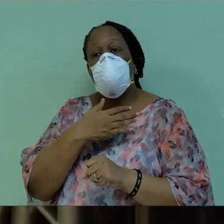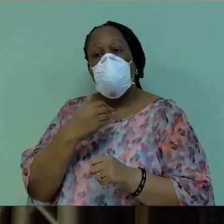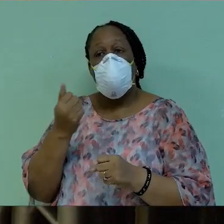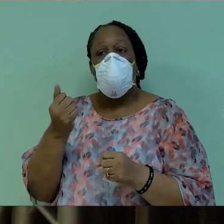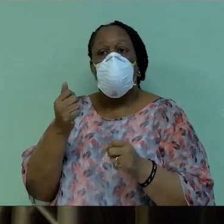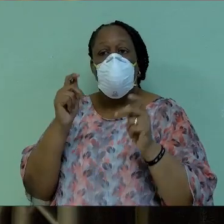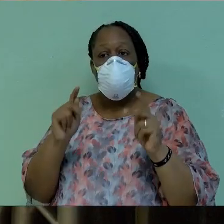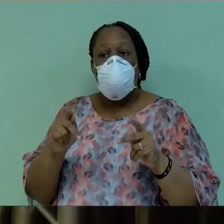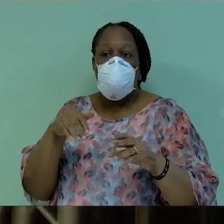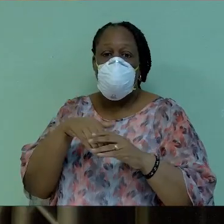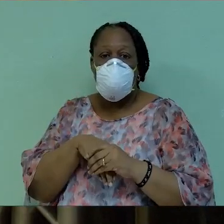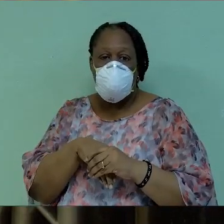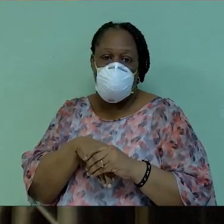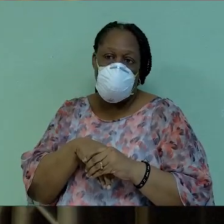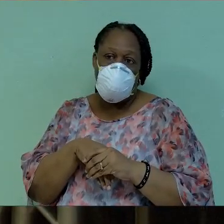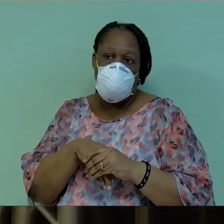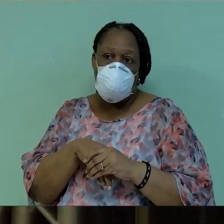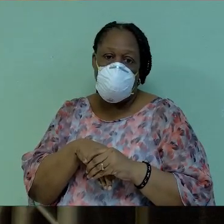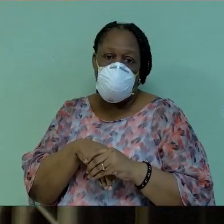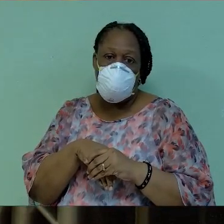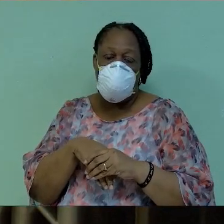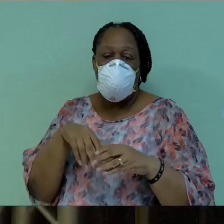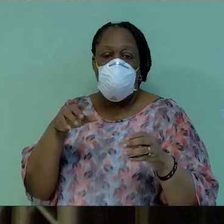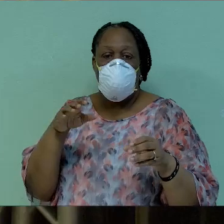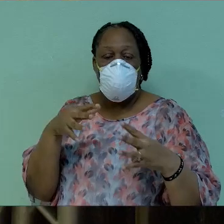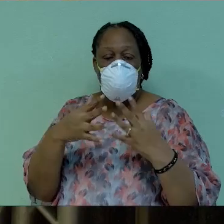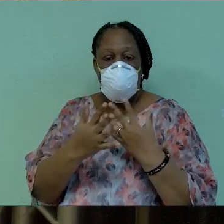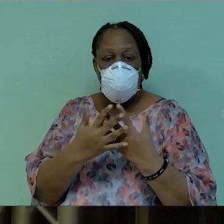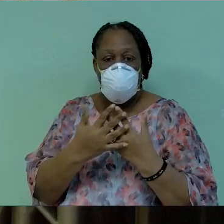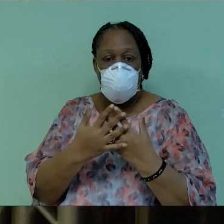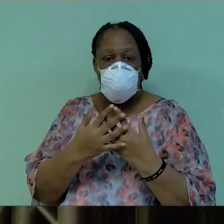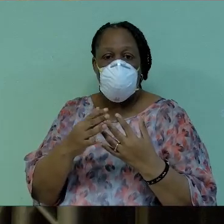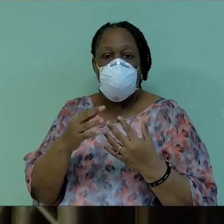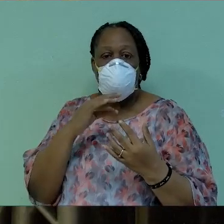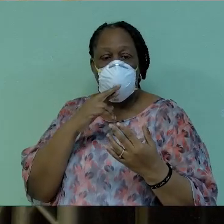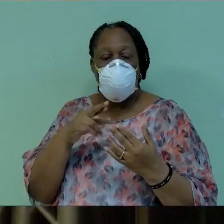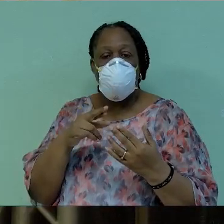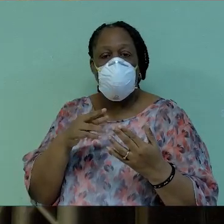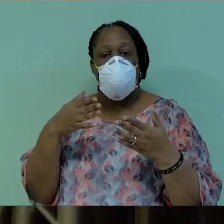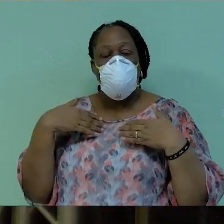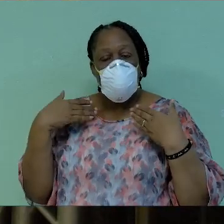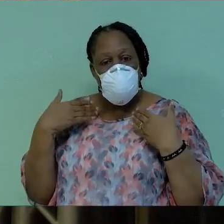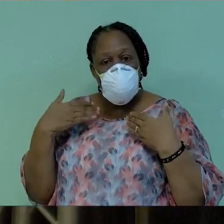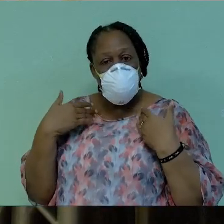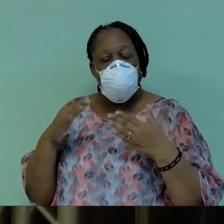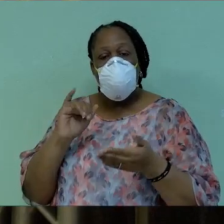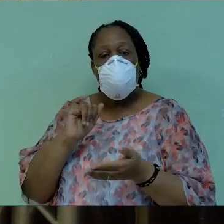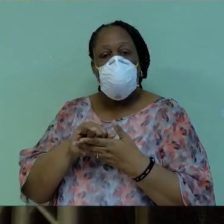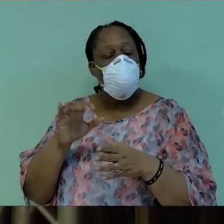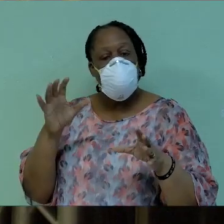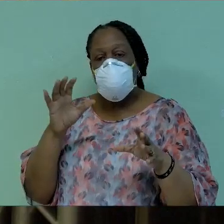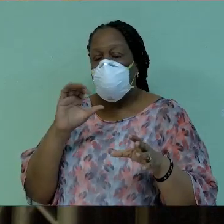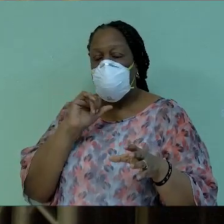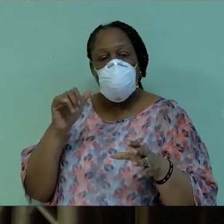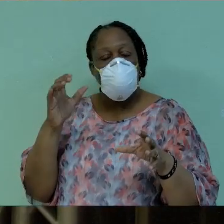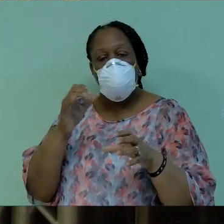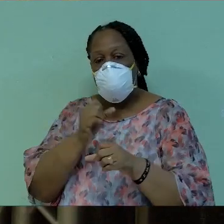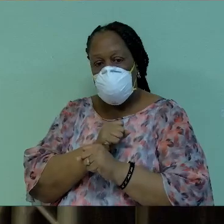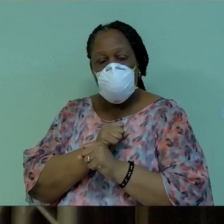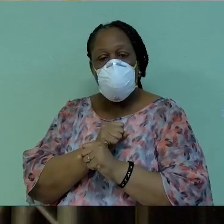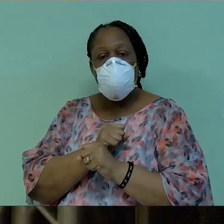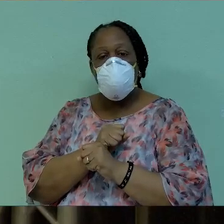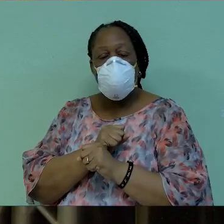and so they felt that they are safe inside the prison at this time until things are somewhat back to